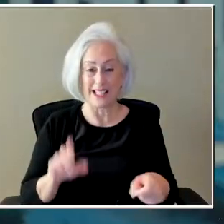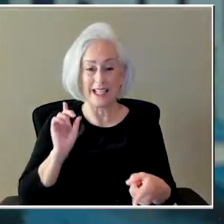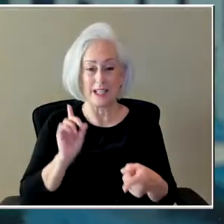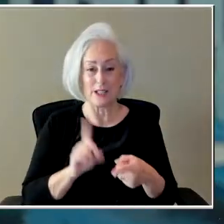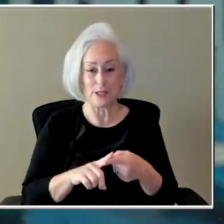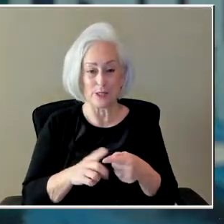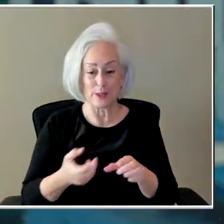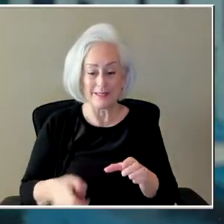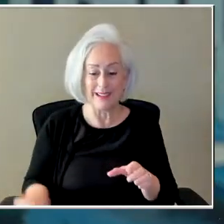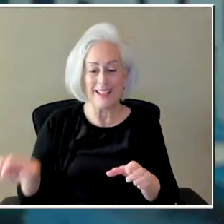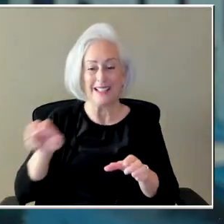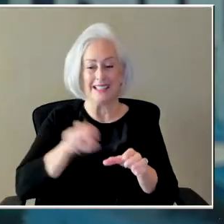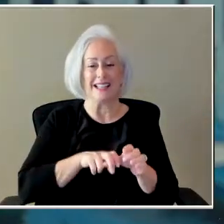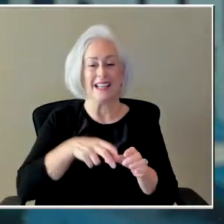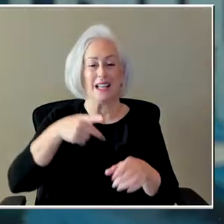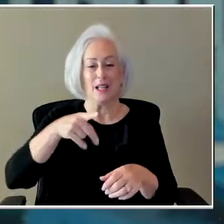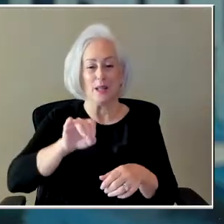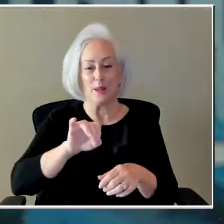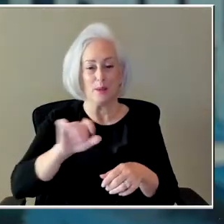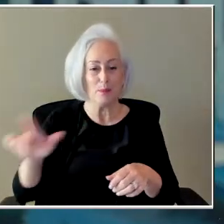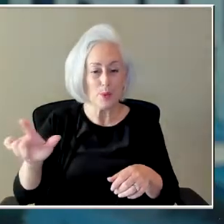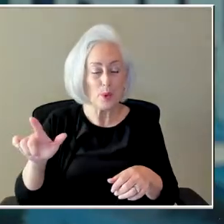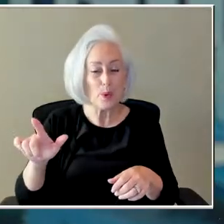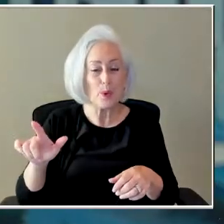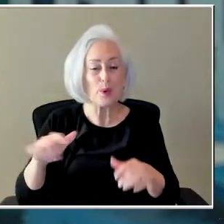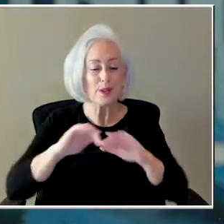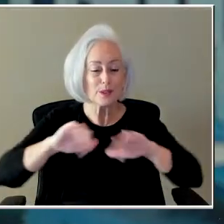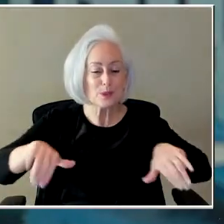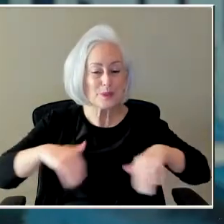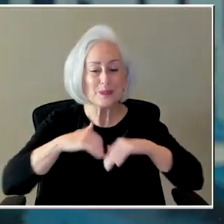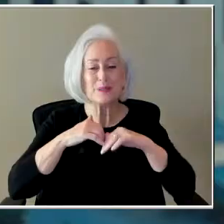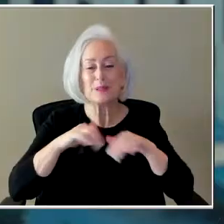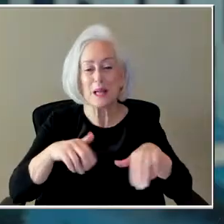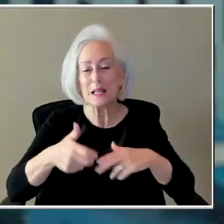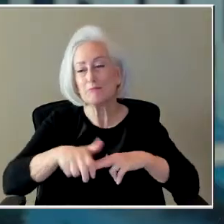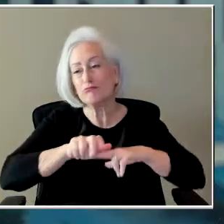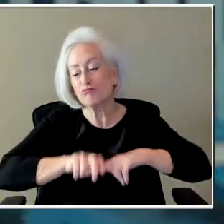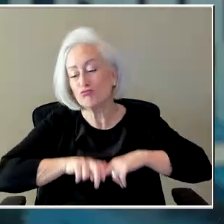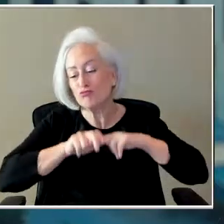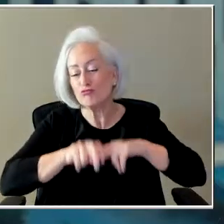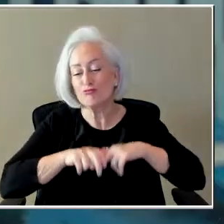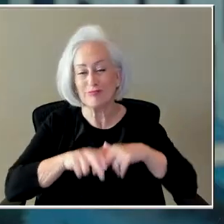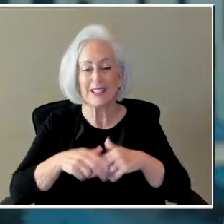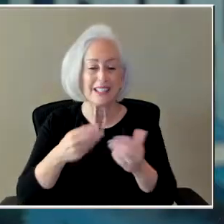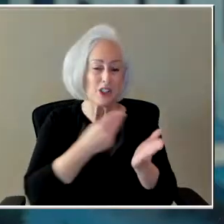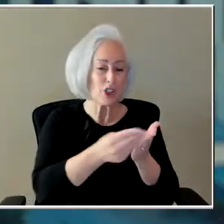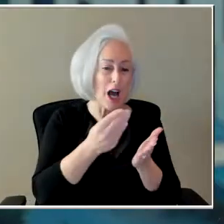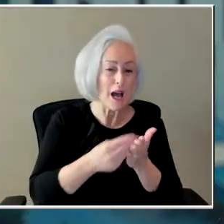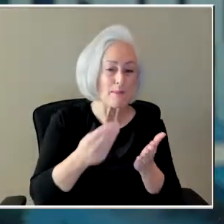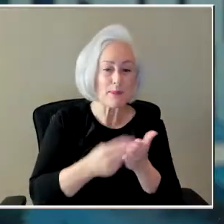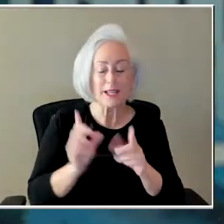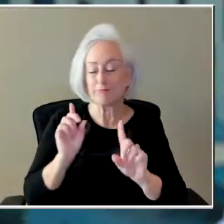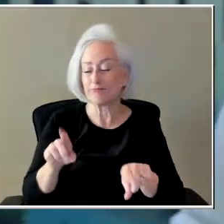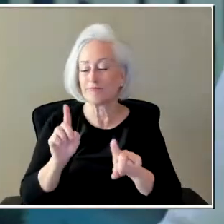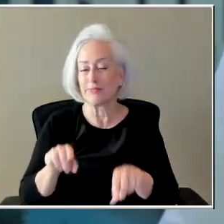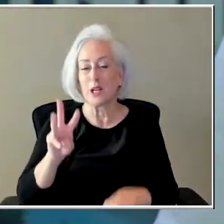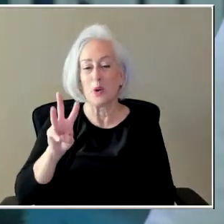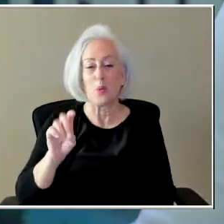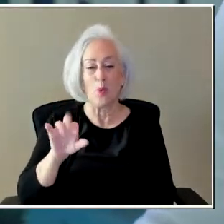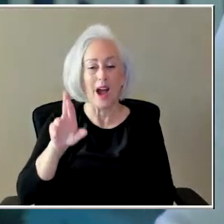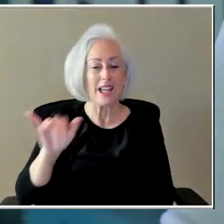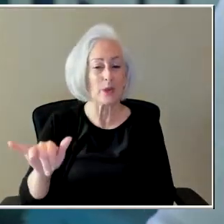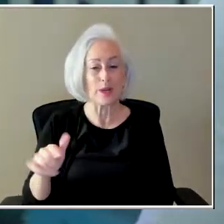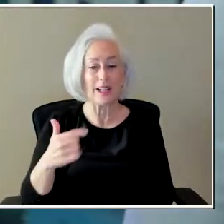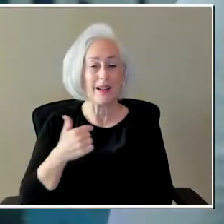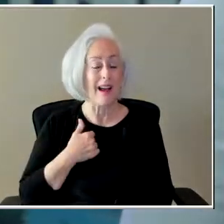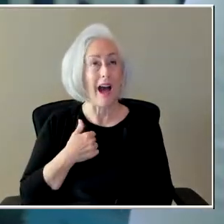pool and just to go shopping and to go to the winery, I just act like I could do it